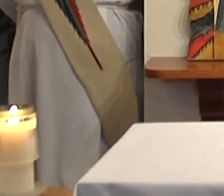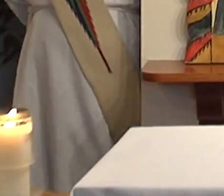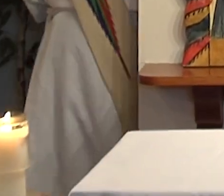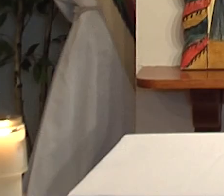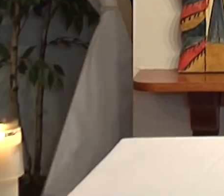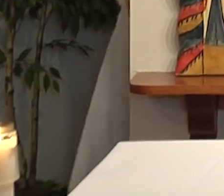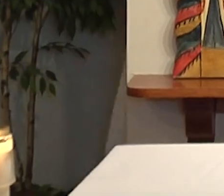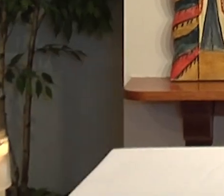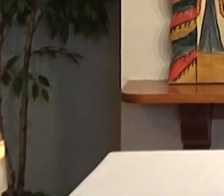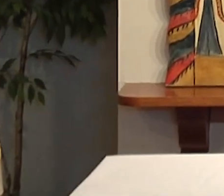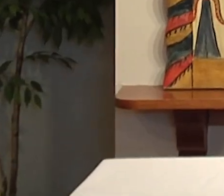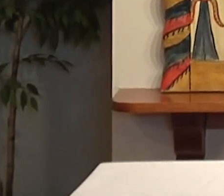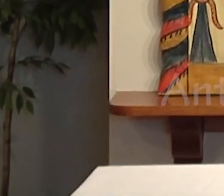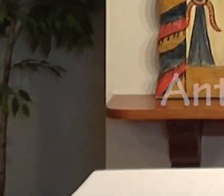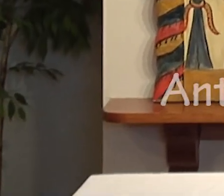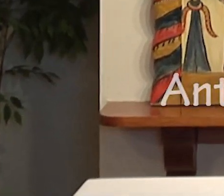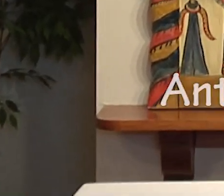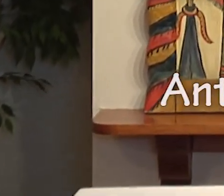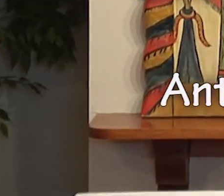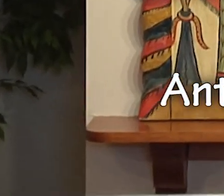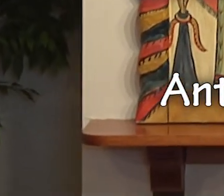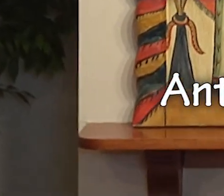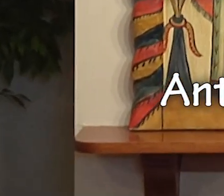his holy name.